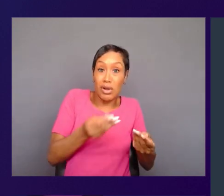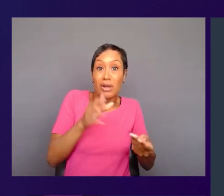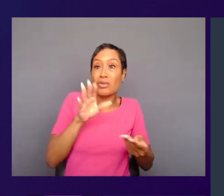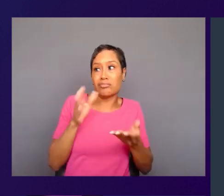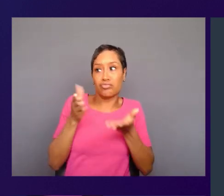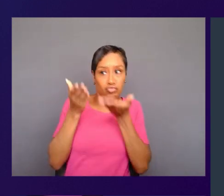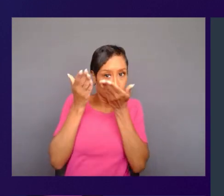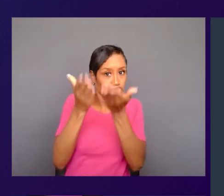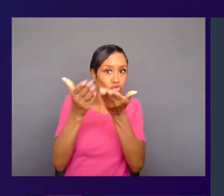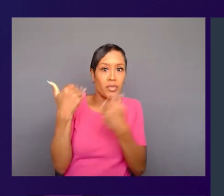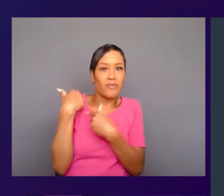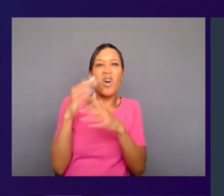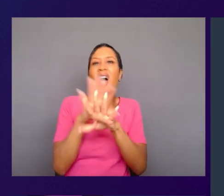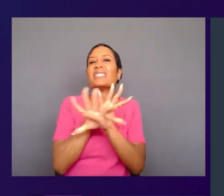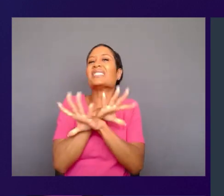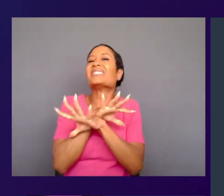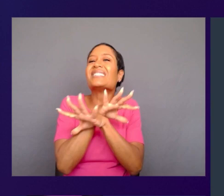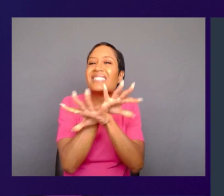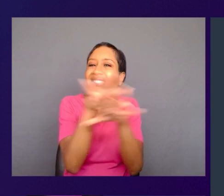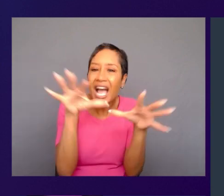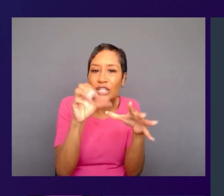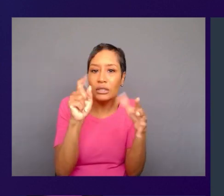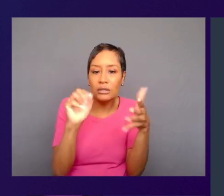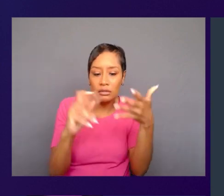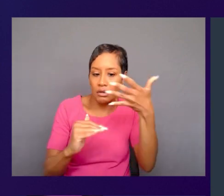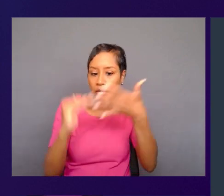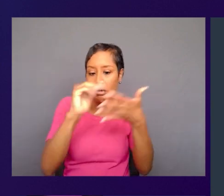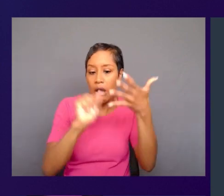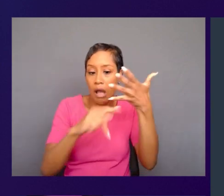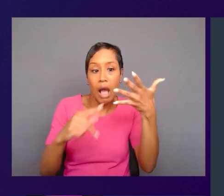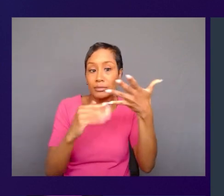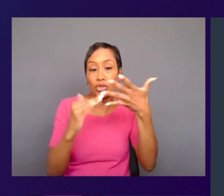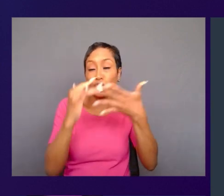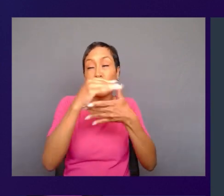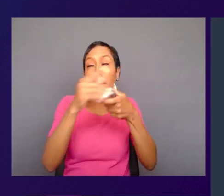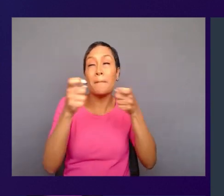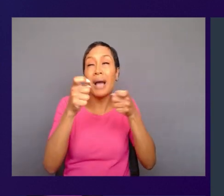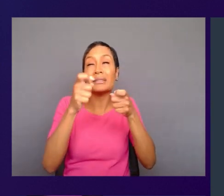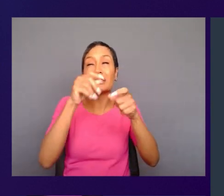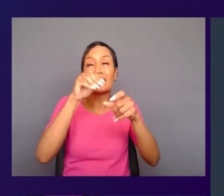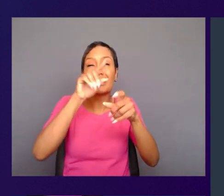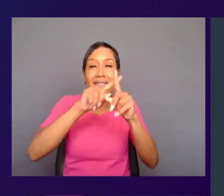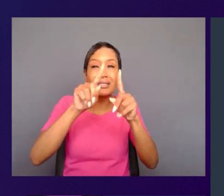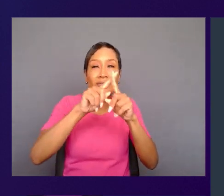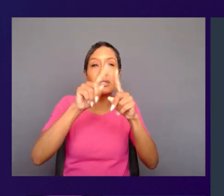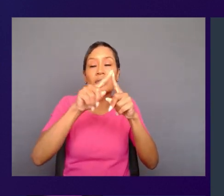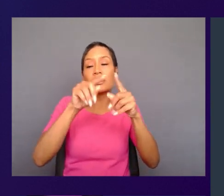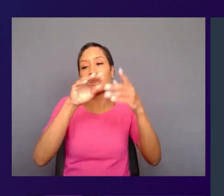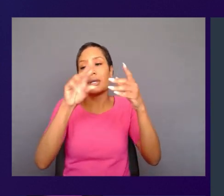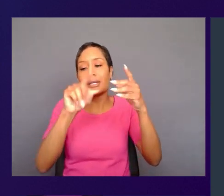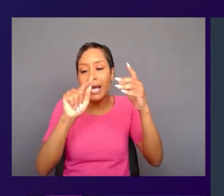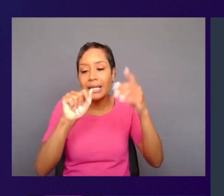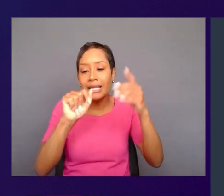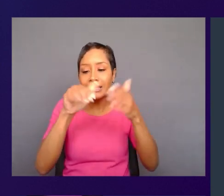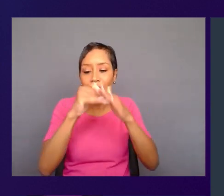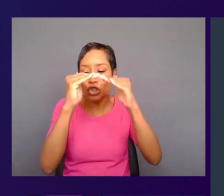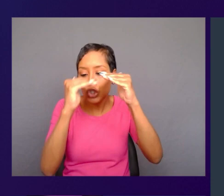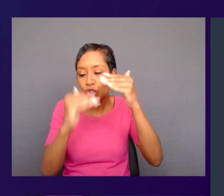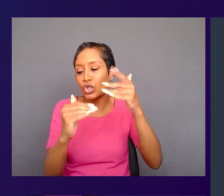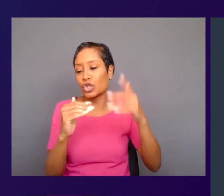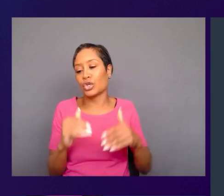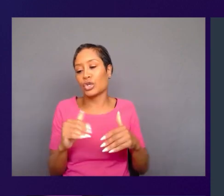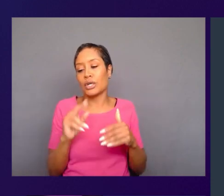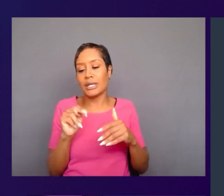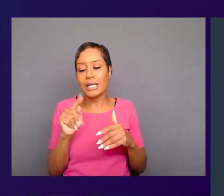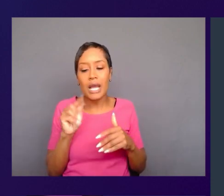the entire stack, from your application all the way to managing the underlying infrastructure, such as your data center facilities and your networking.